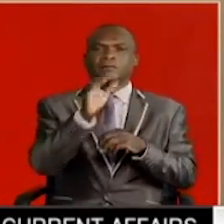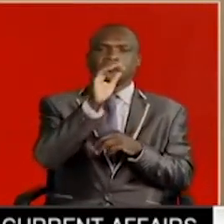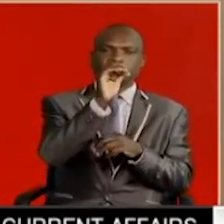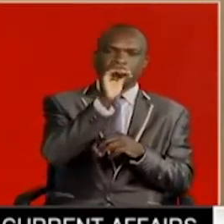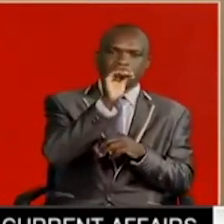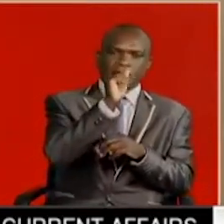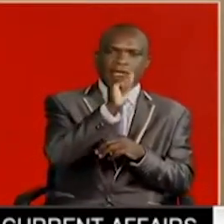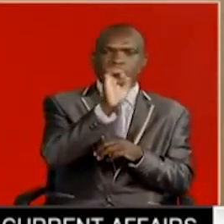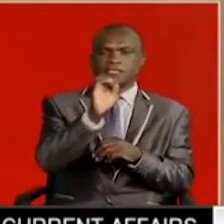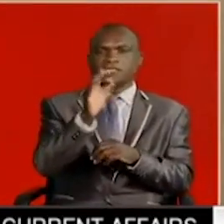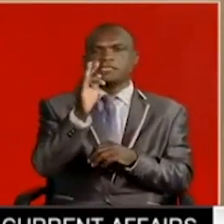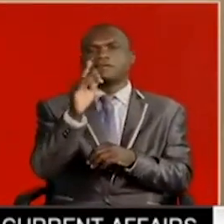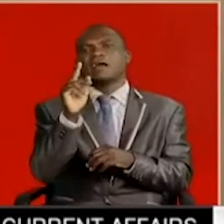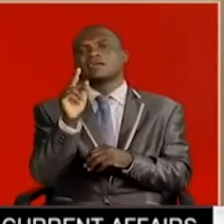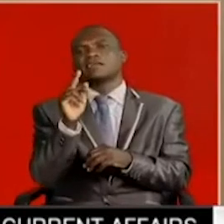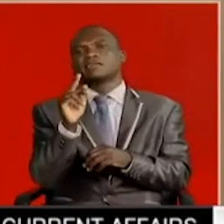AEFI and